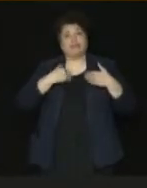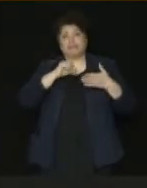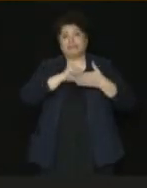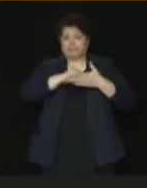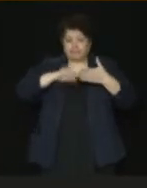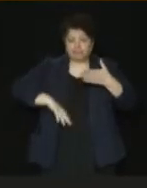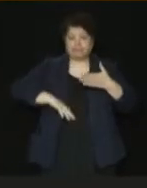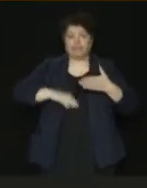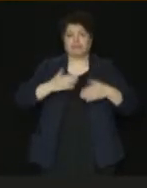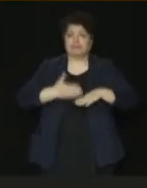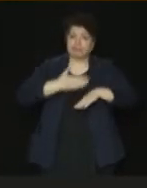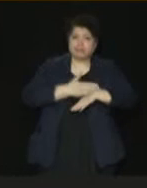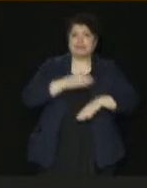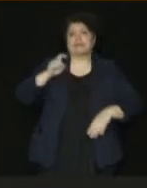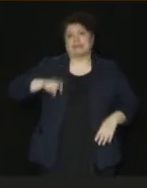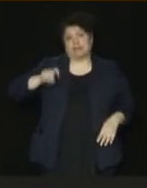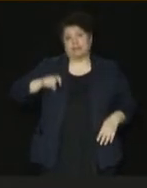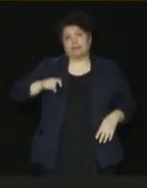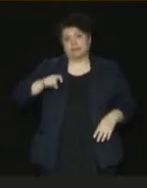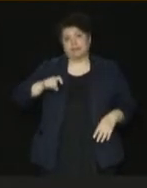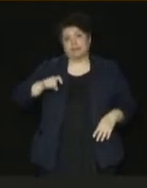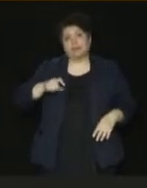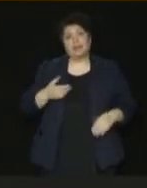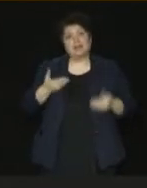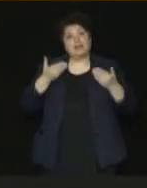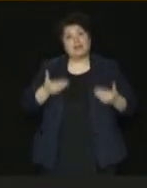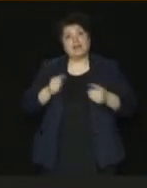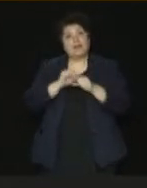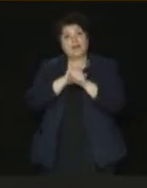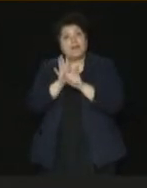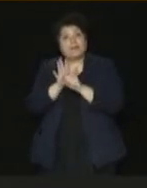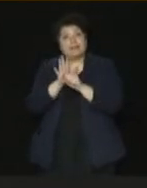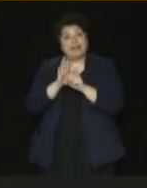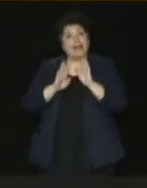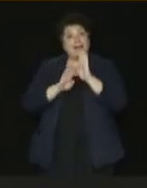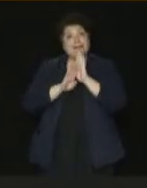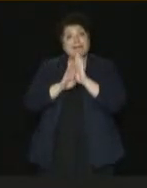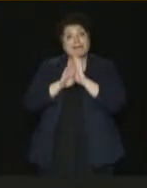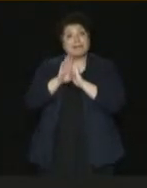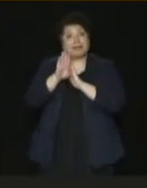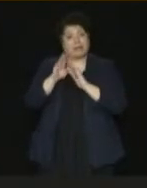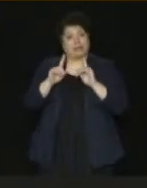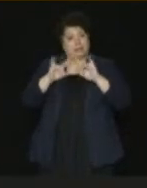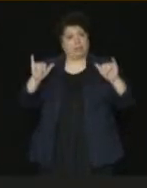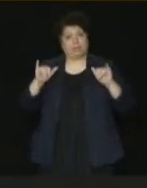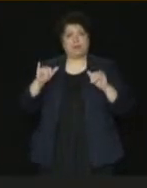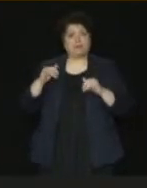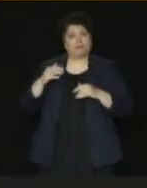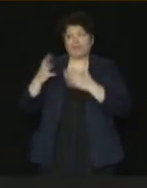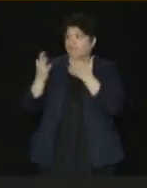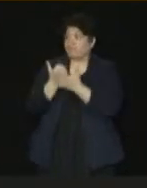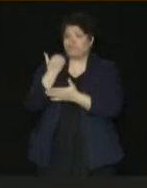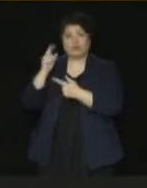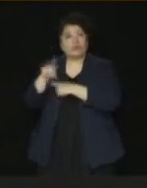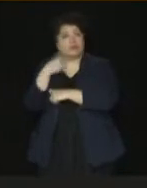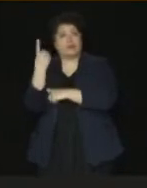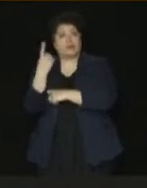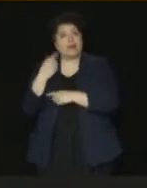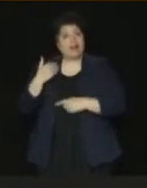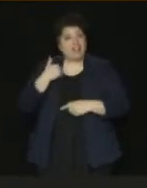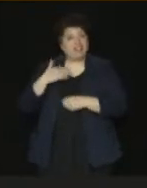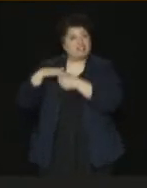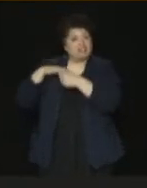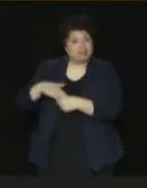As we rebuild from this pandemic, this is our time to act. This is our time to end injustices